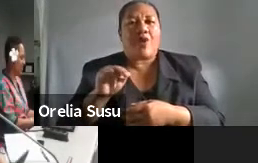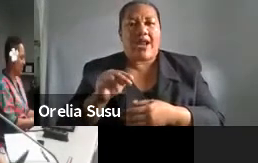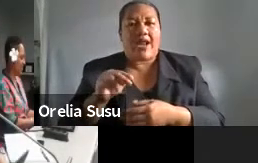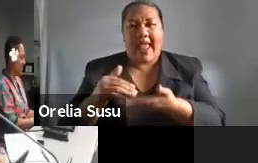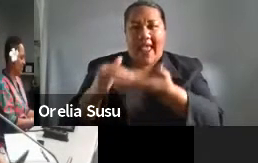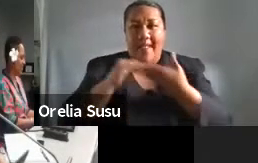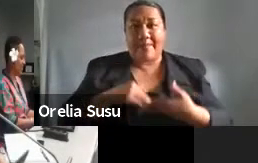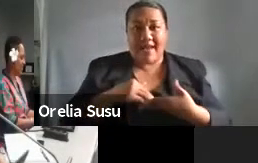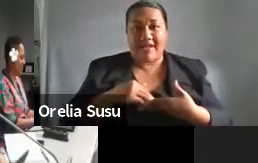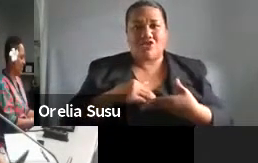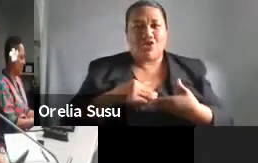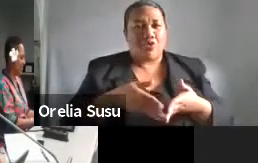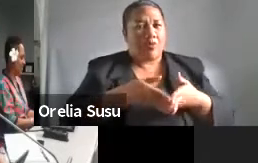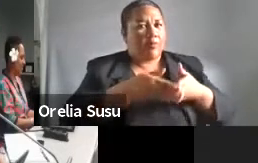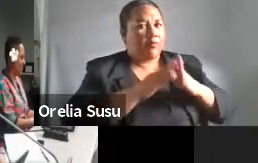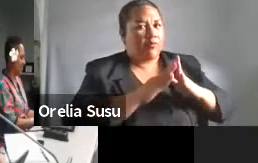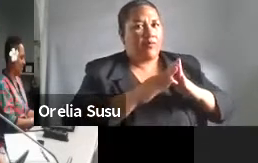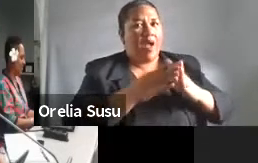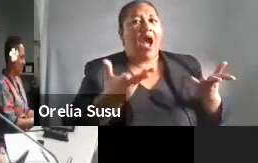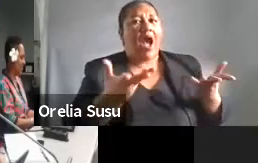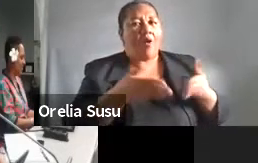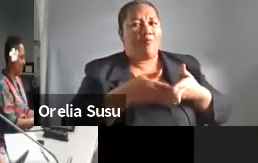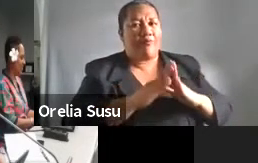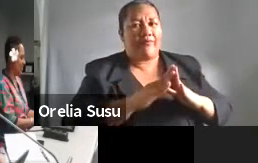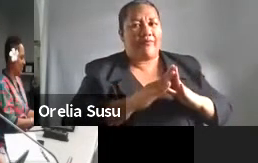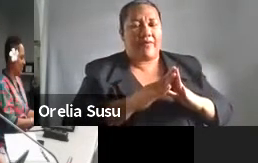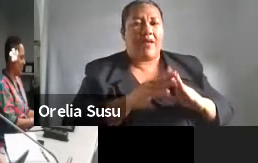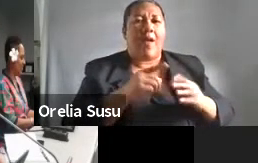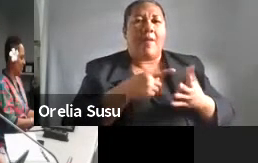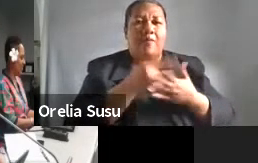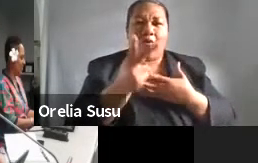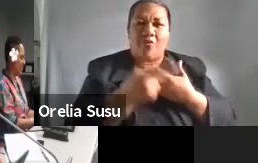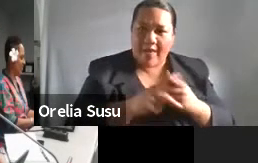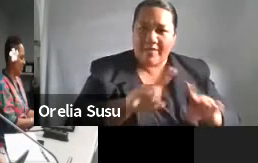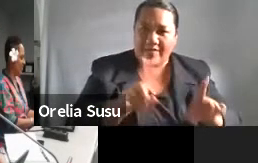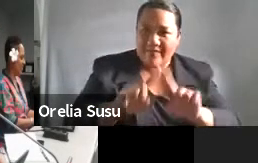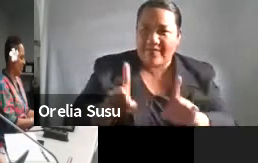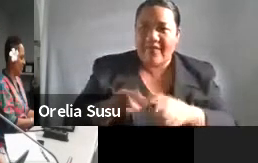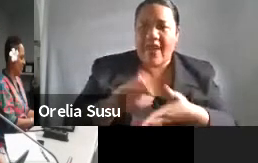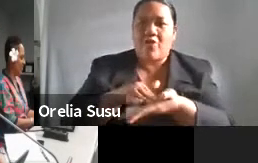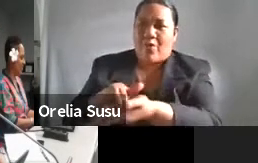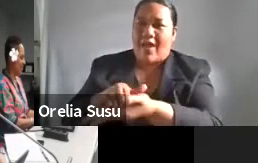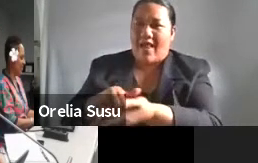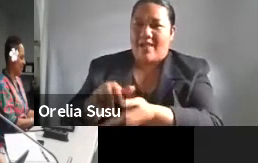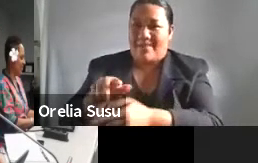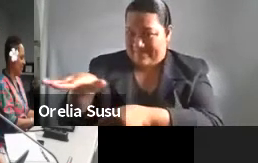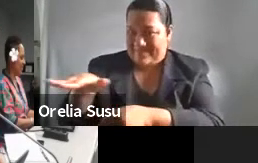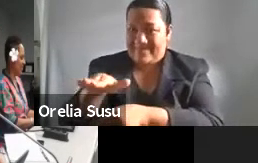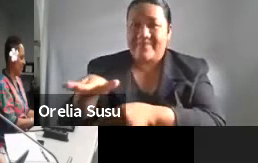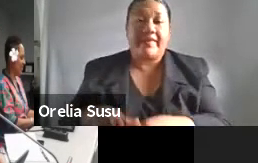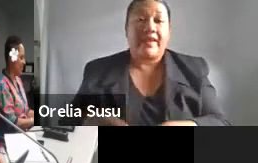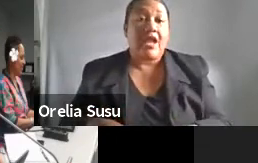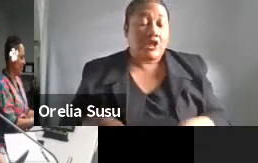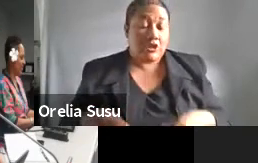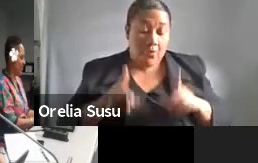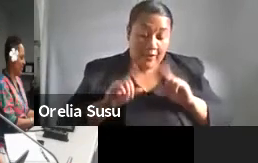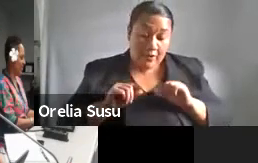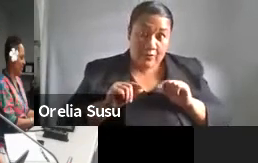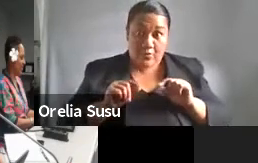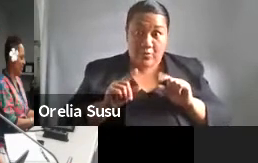work that I think we all, all of us has been doing is, how are we making sure that the work that we're doing on the ground is also